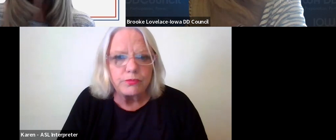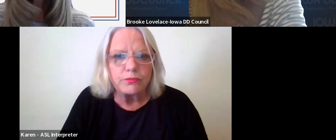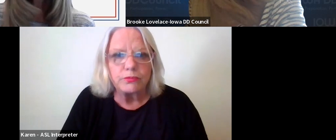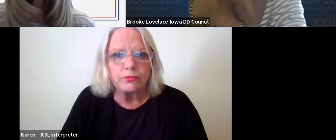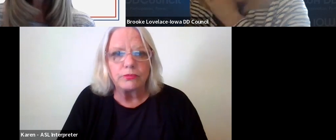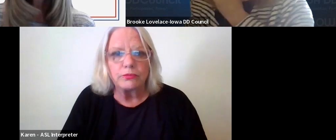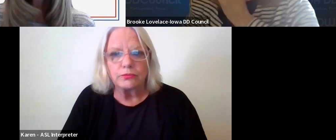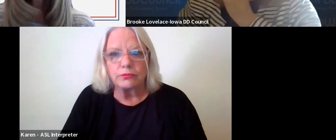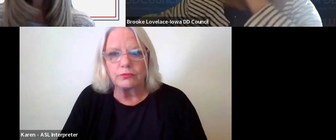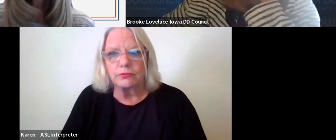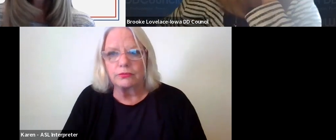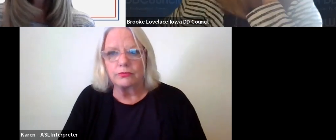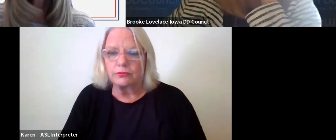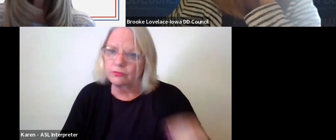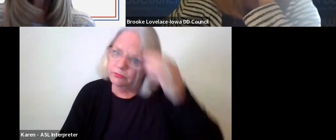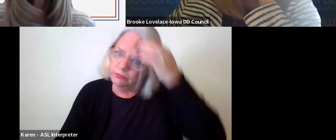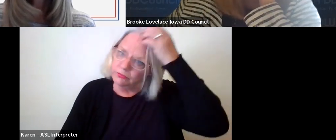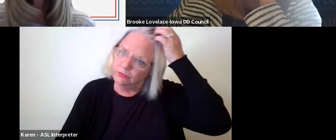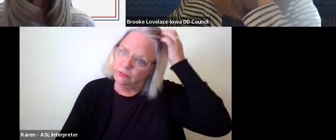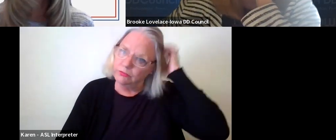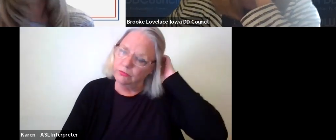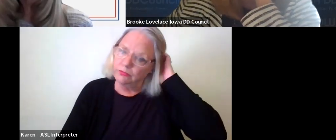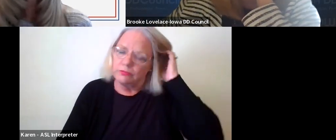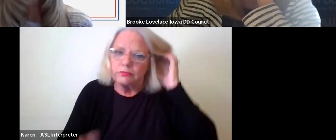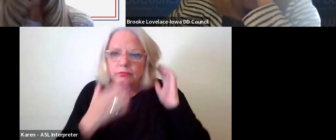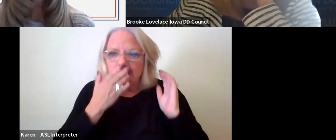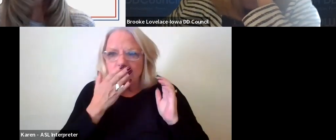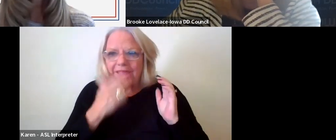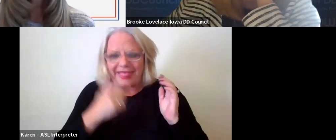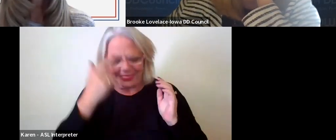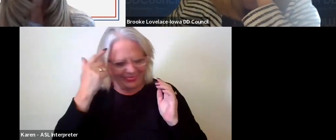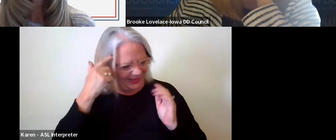skip a poll question? I think I might have skipped a poll question. Maybe it's coming up.